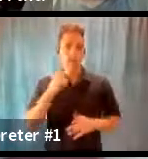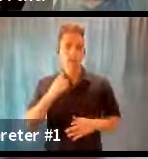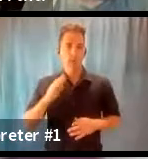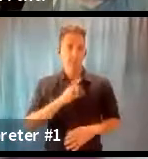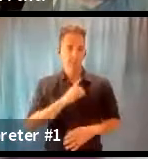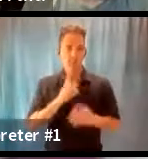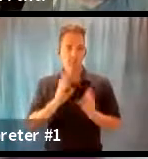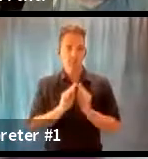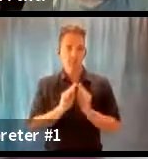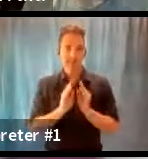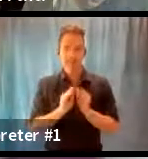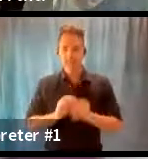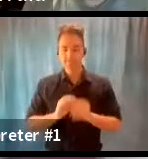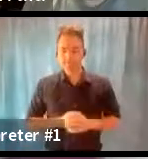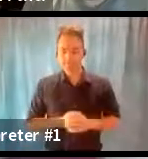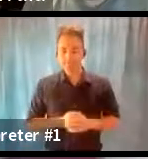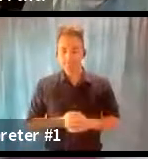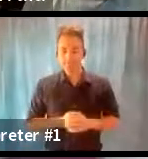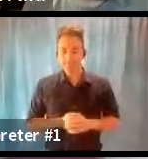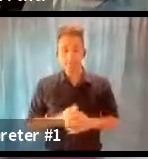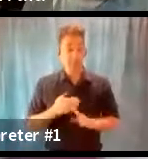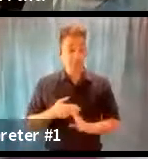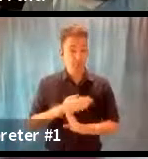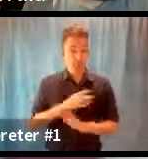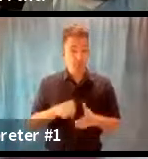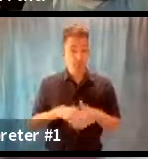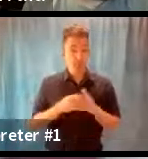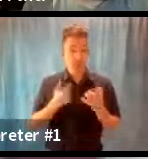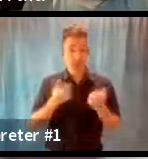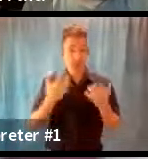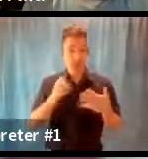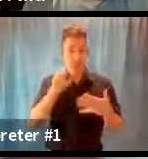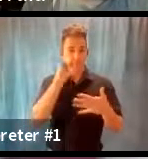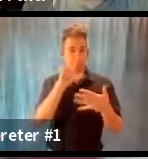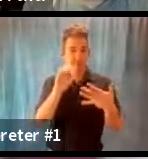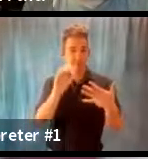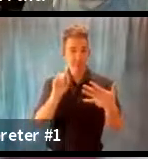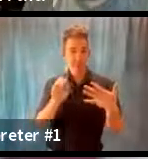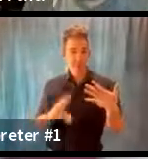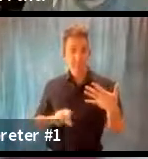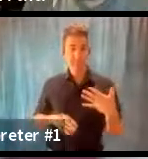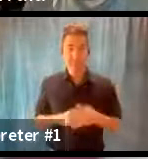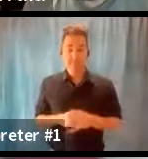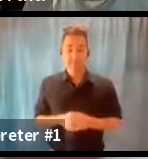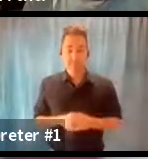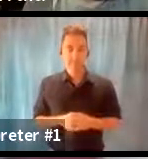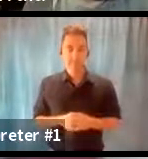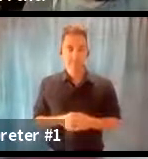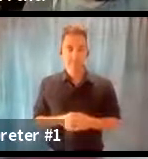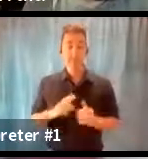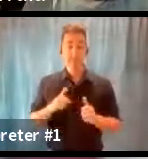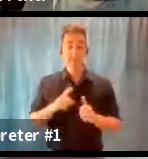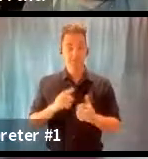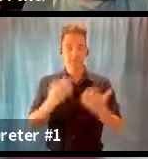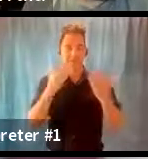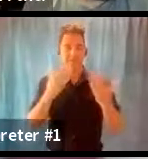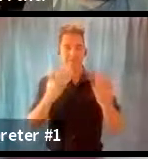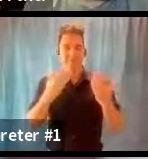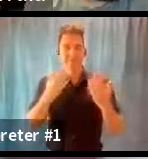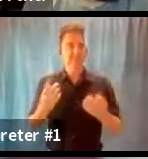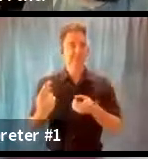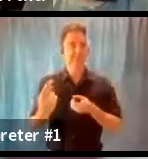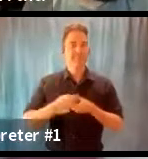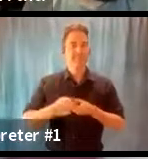want to again give you some brief remarks. So thank you for joining us, and a special thank you to